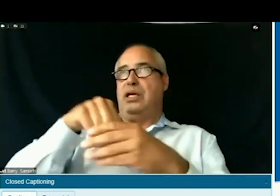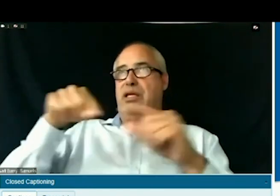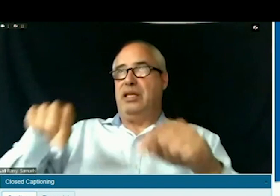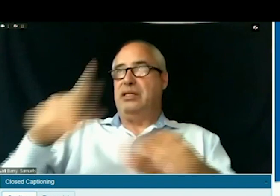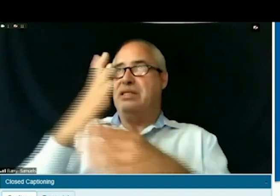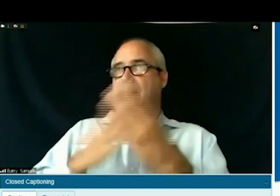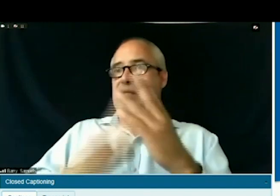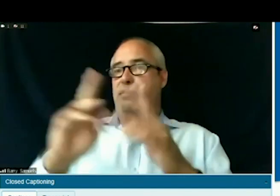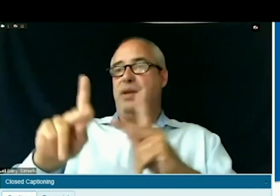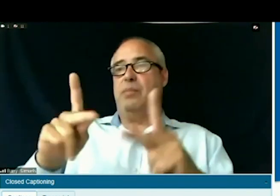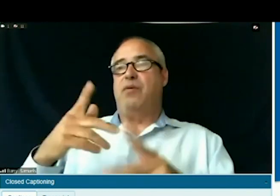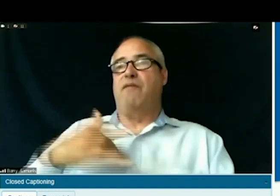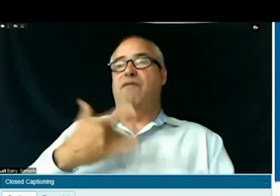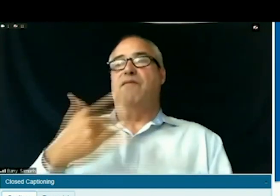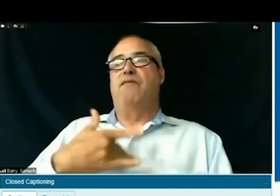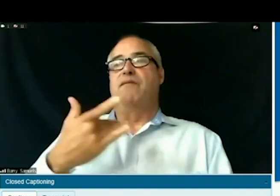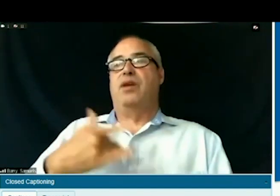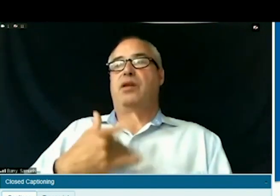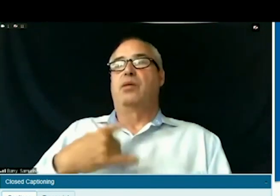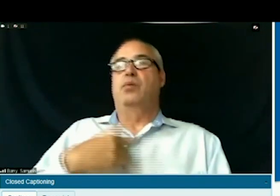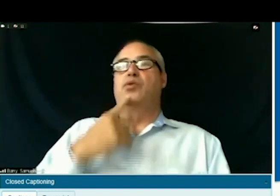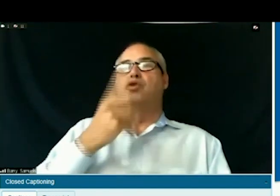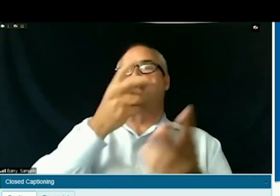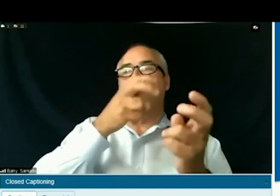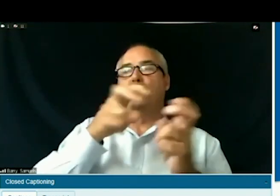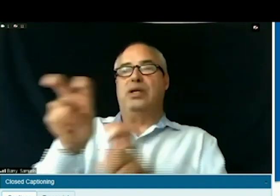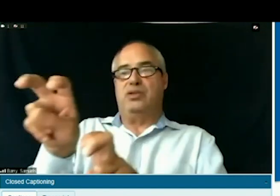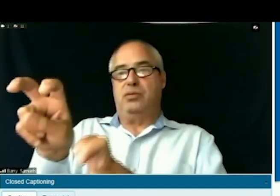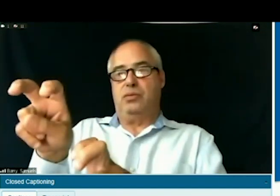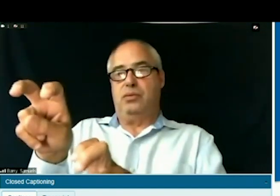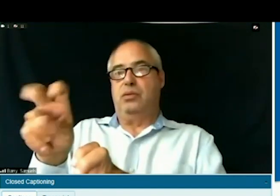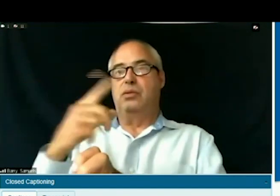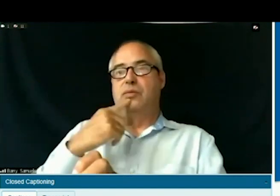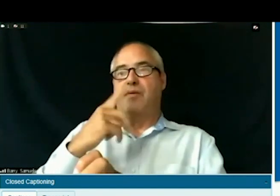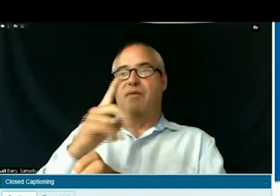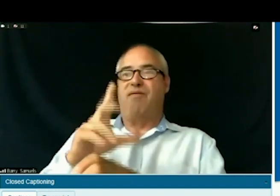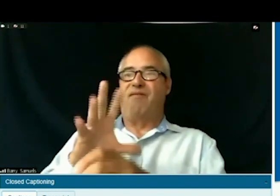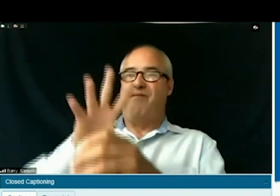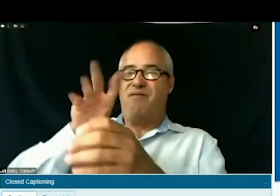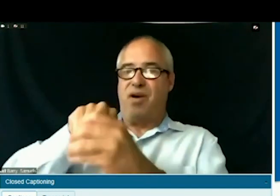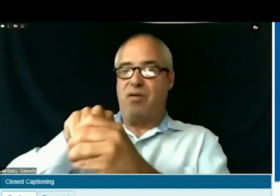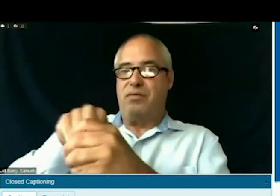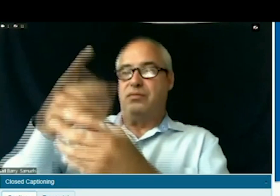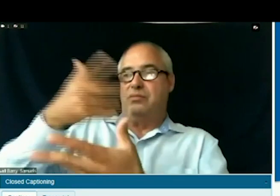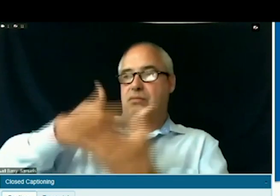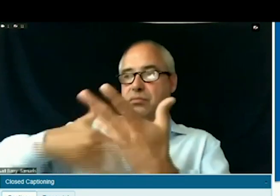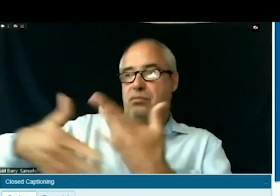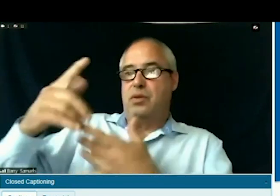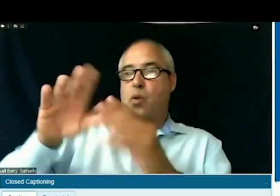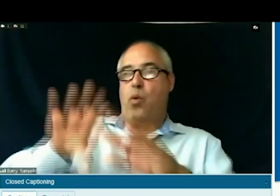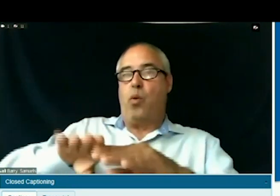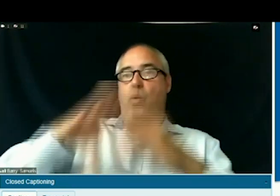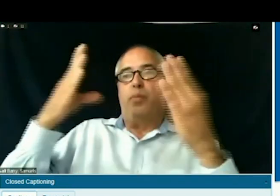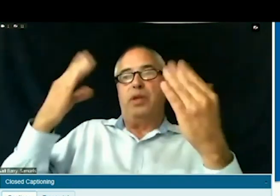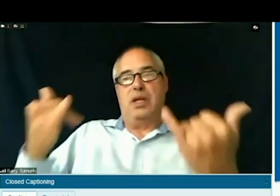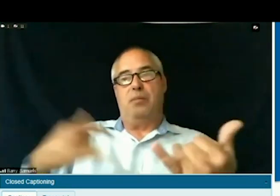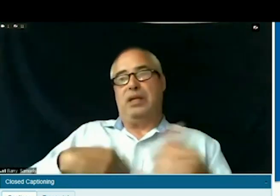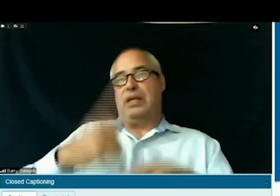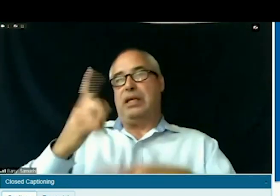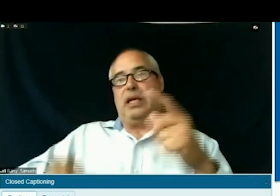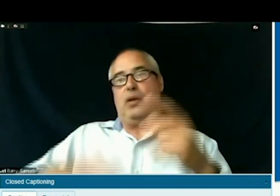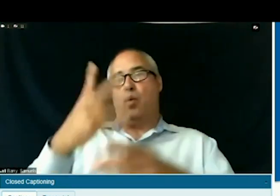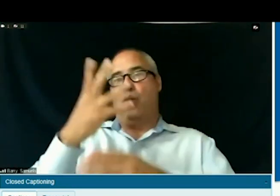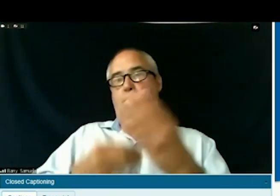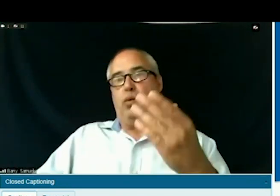people feel we're in a transition phase of re-engaging, but I don't think we can lose sight of all of the things that have